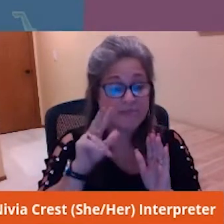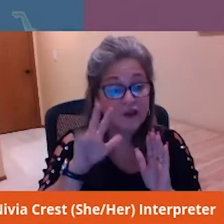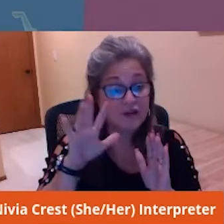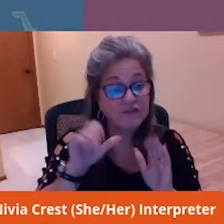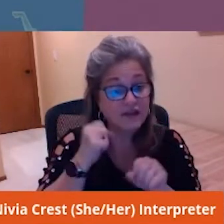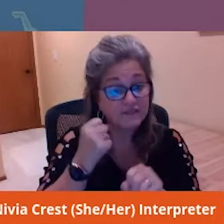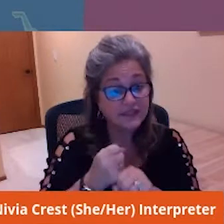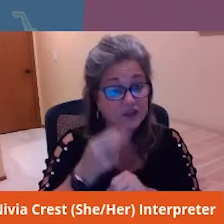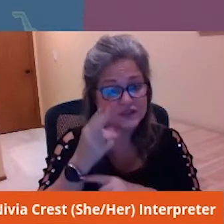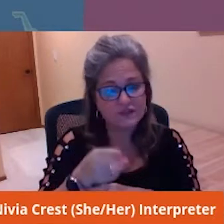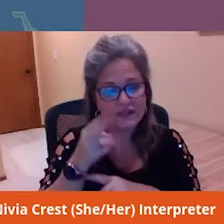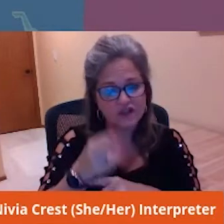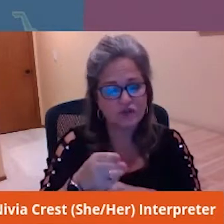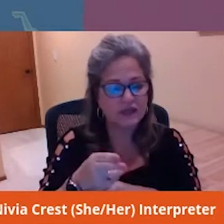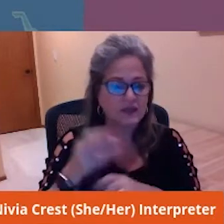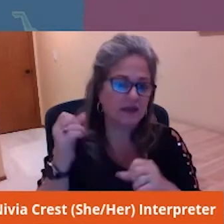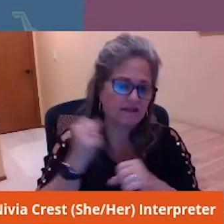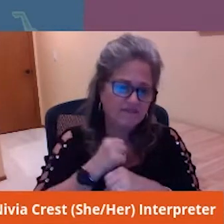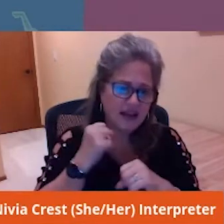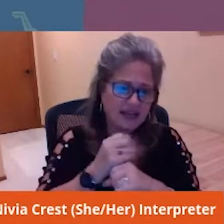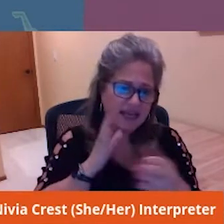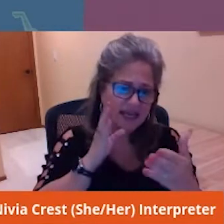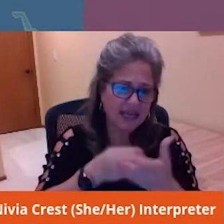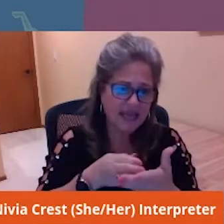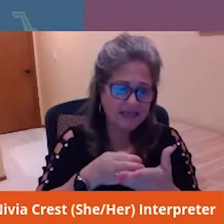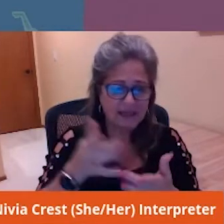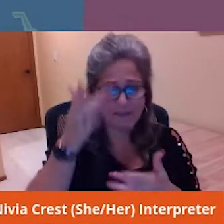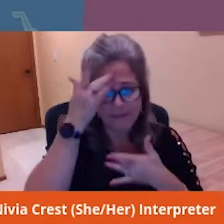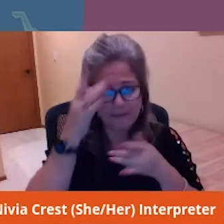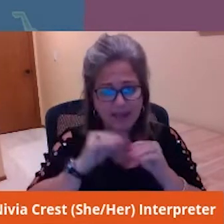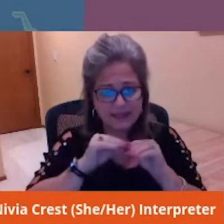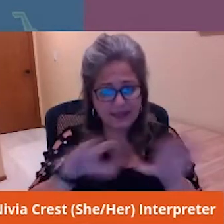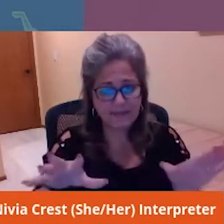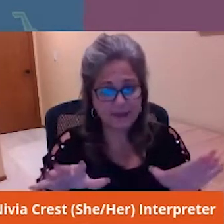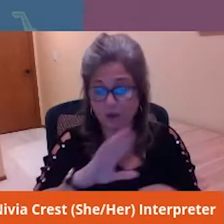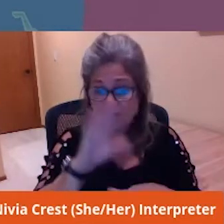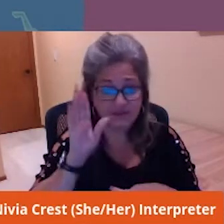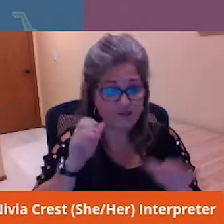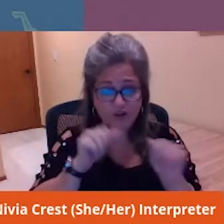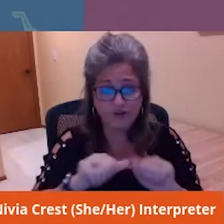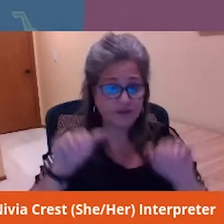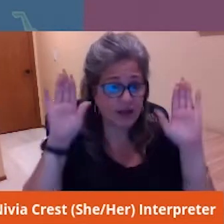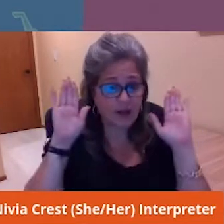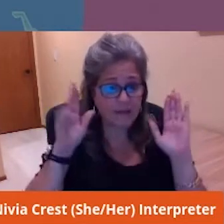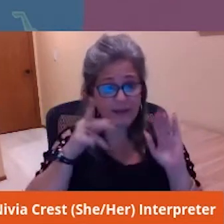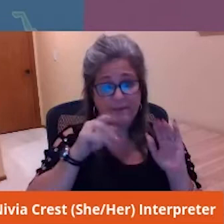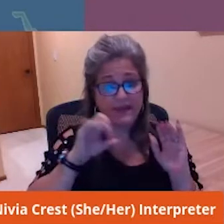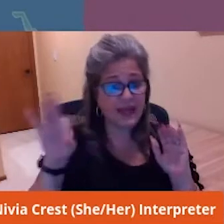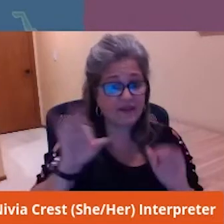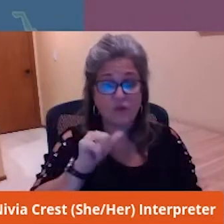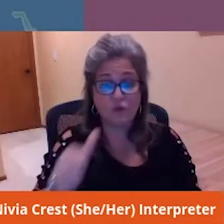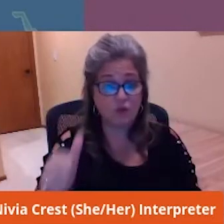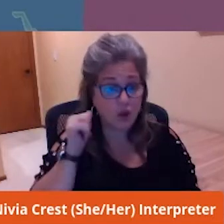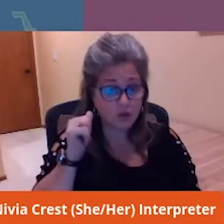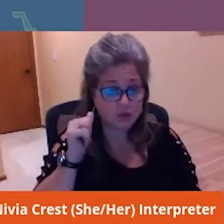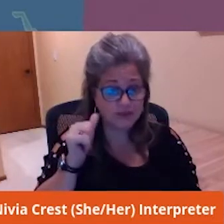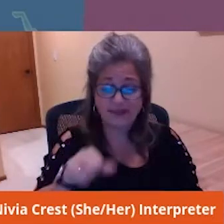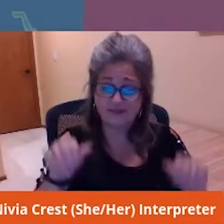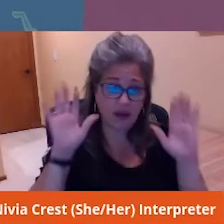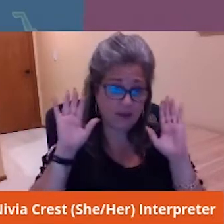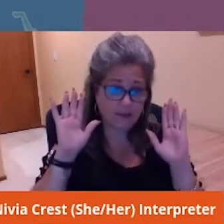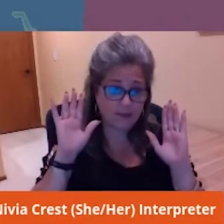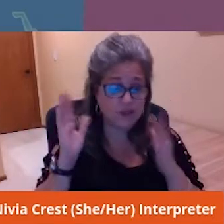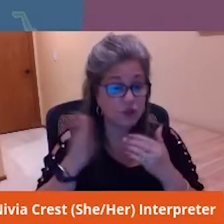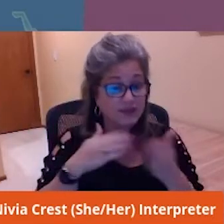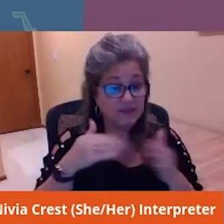of history of fighting a pandemic. We have never given up, and PCAF won't give up. And so even though I'm